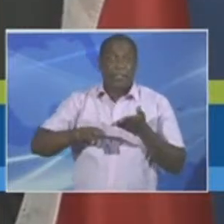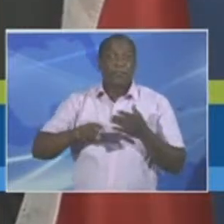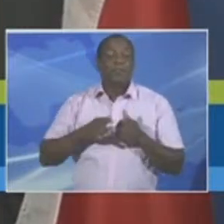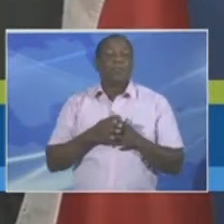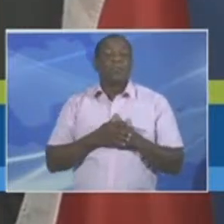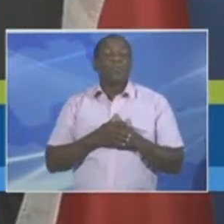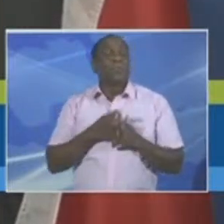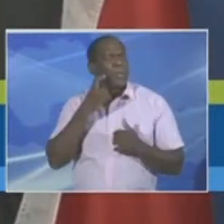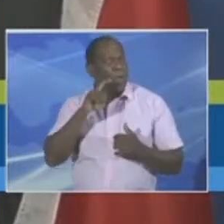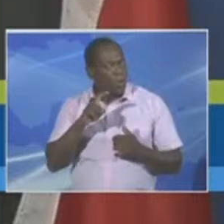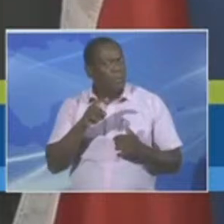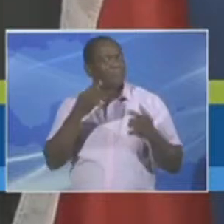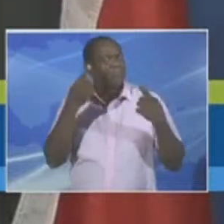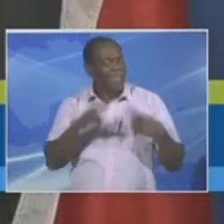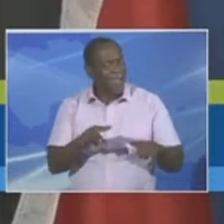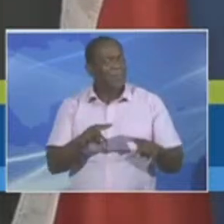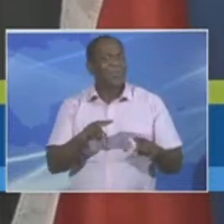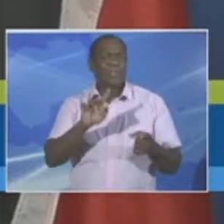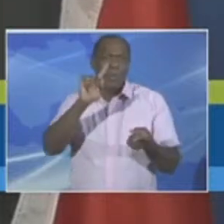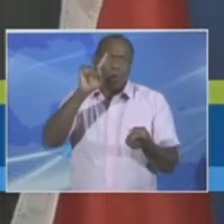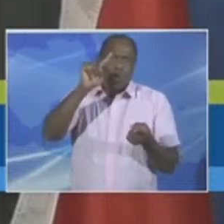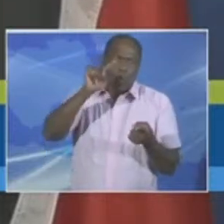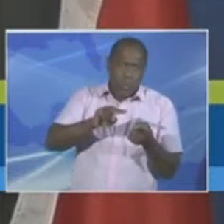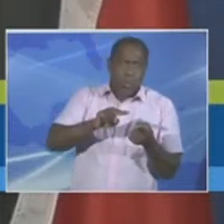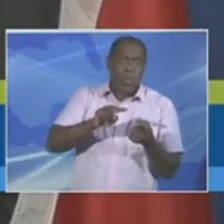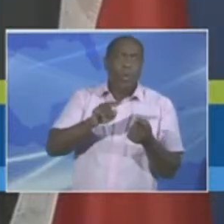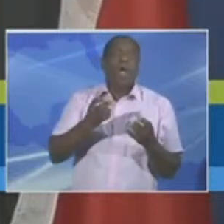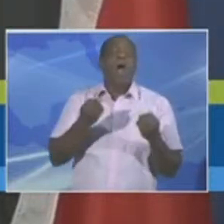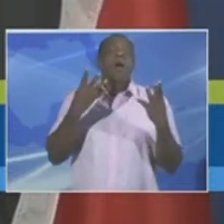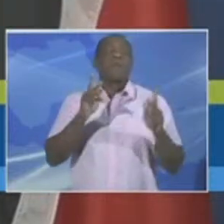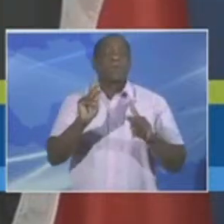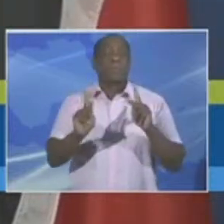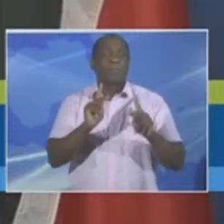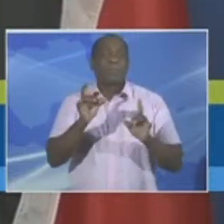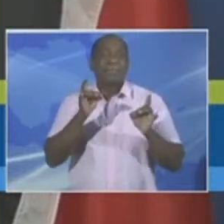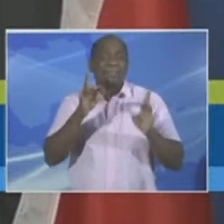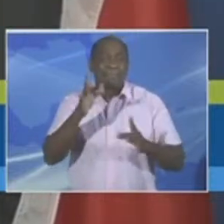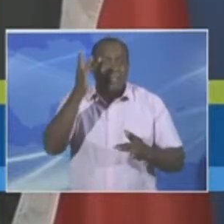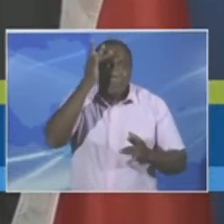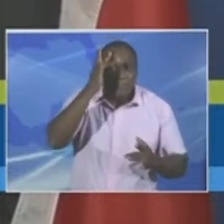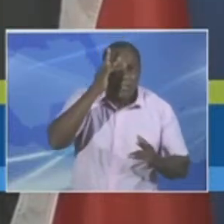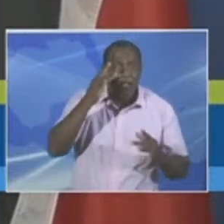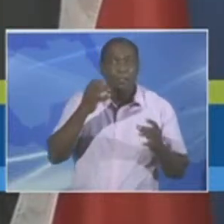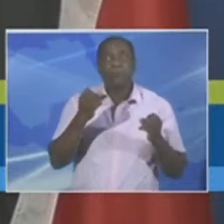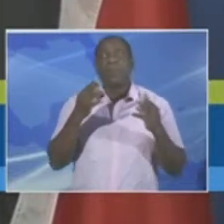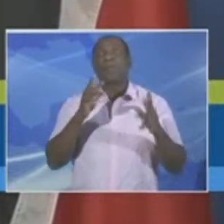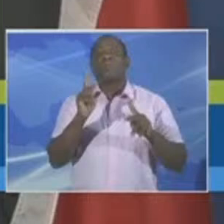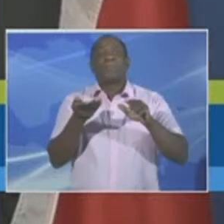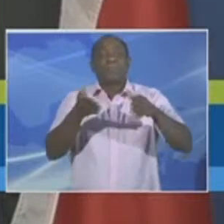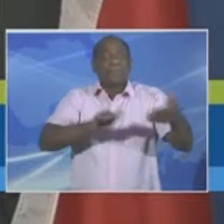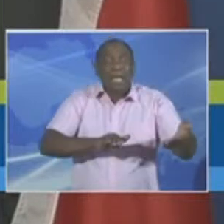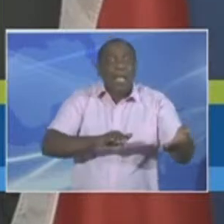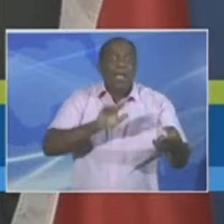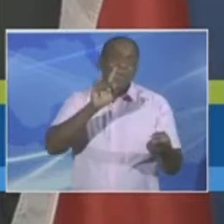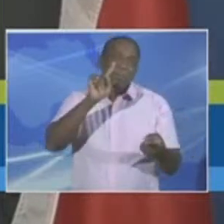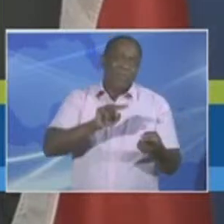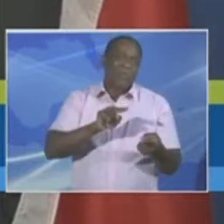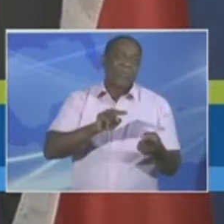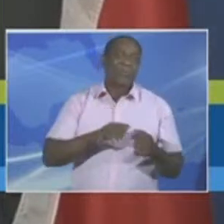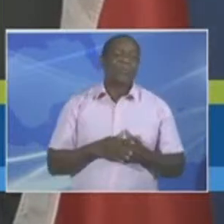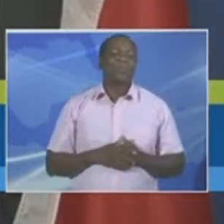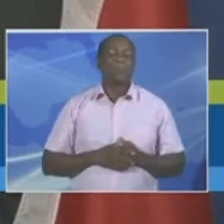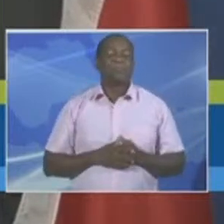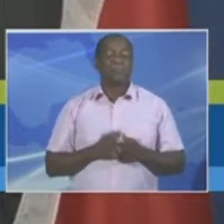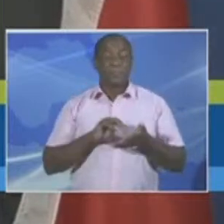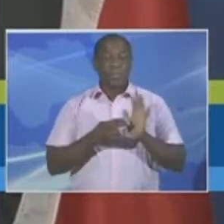reduction. So it being such where late December, we were